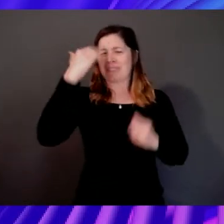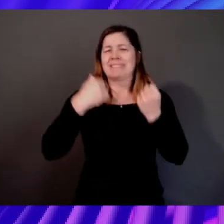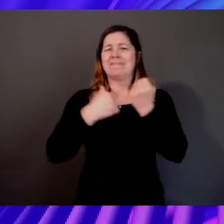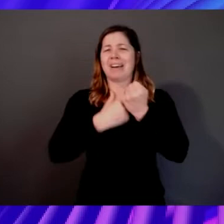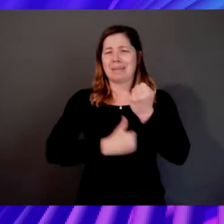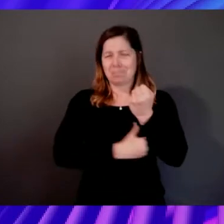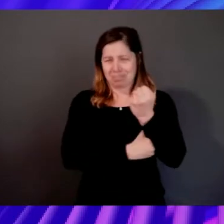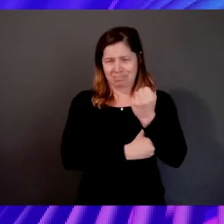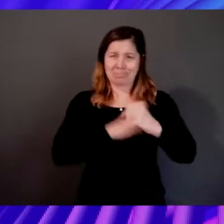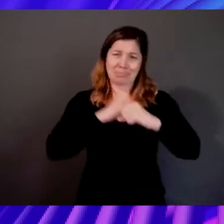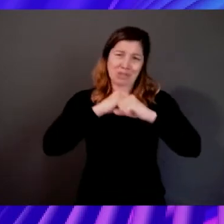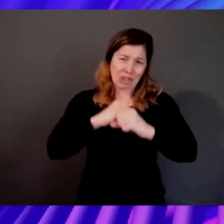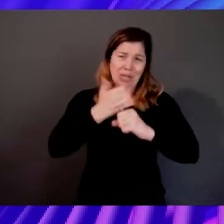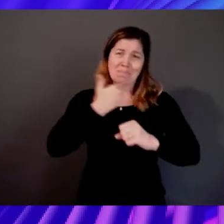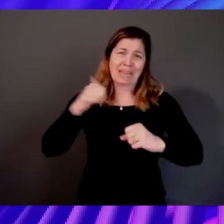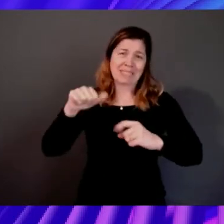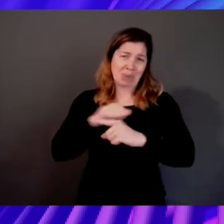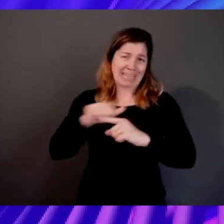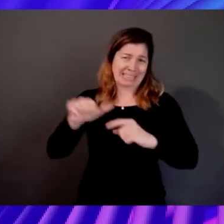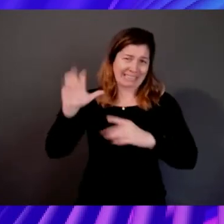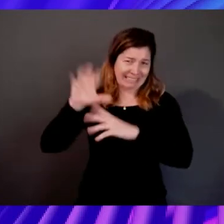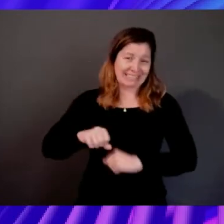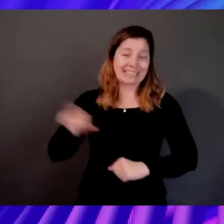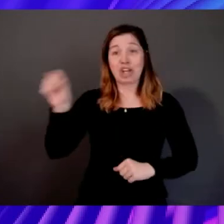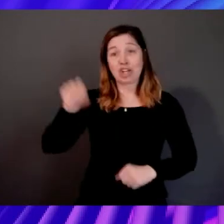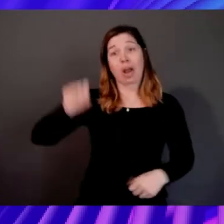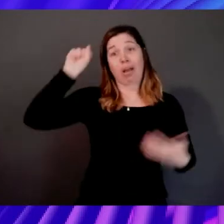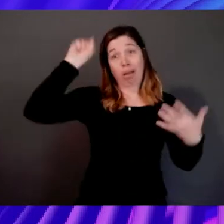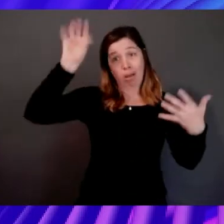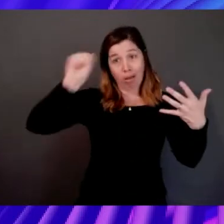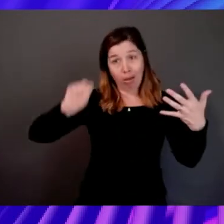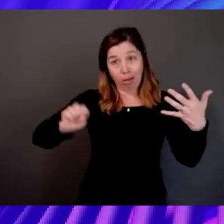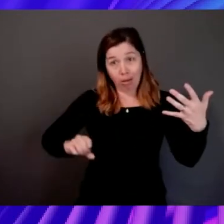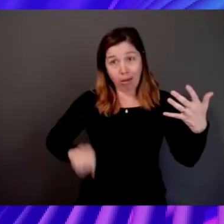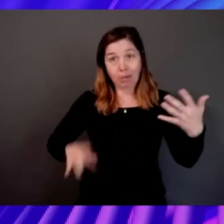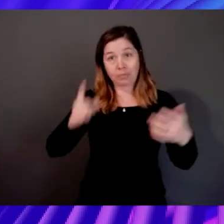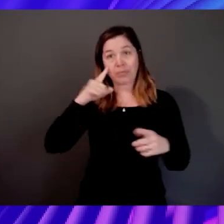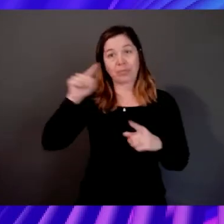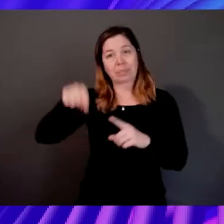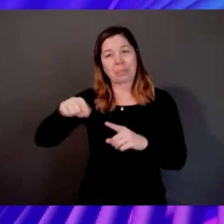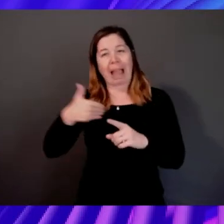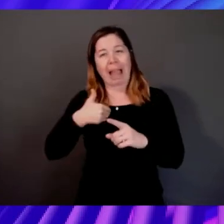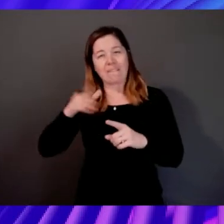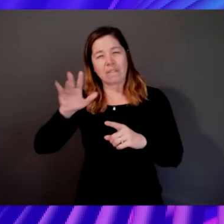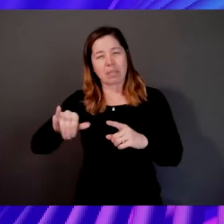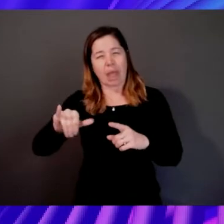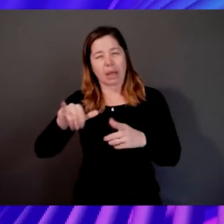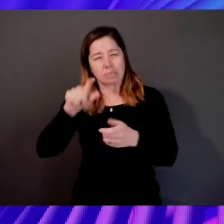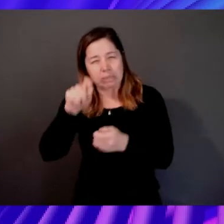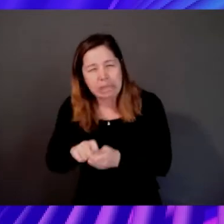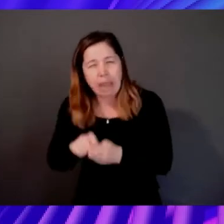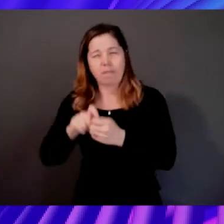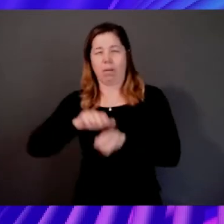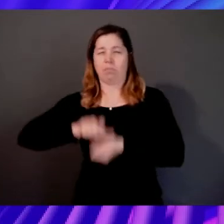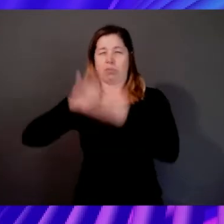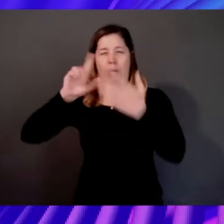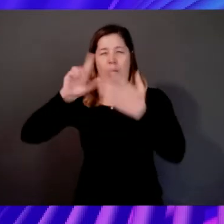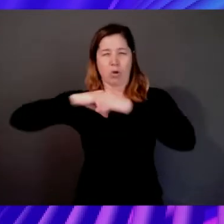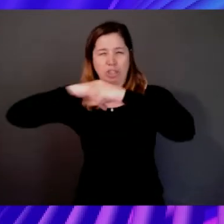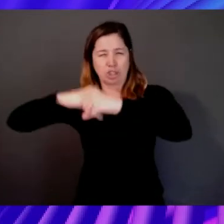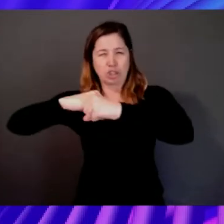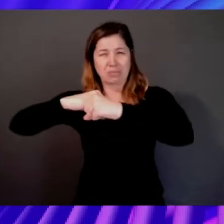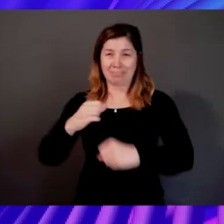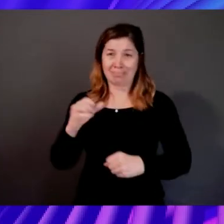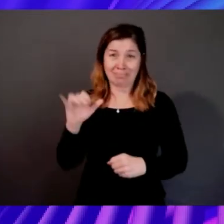recite them to you. Like, for example, with IAM, you should have a least privilege approach to security, right? Sure. I don't think most people would argue with you that that's the right way to do